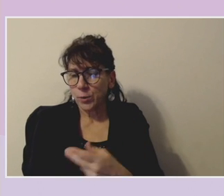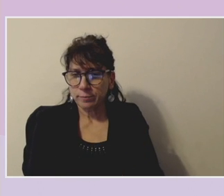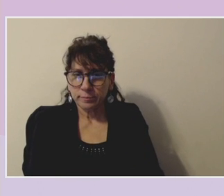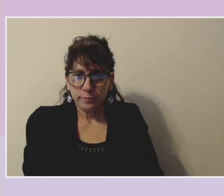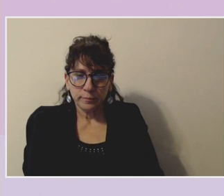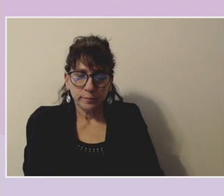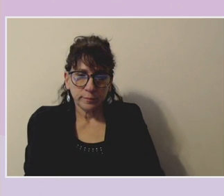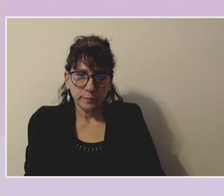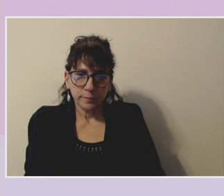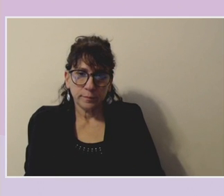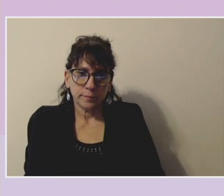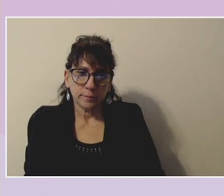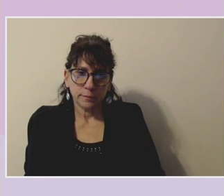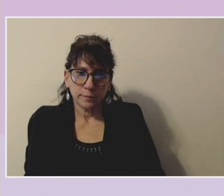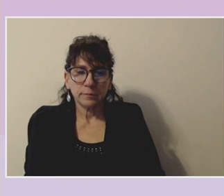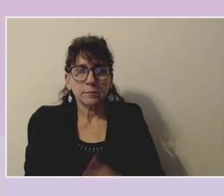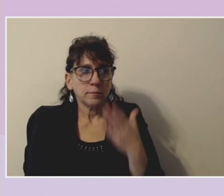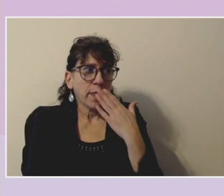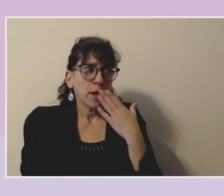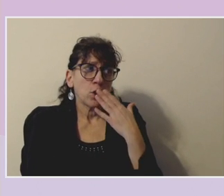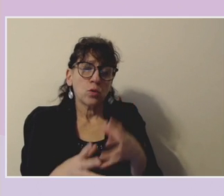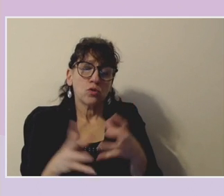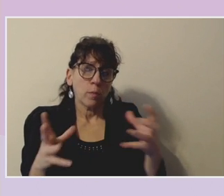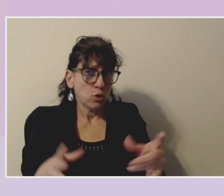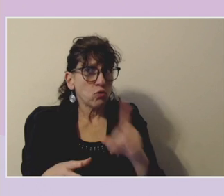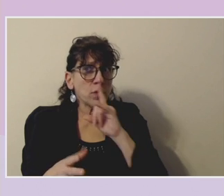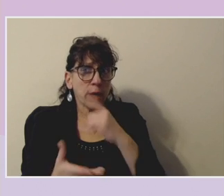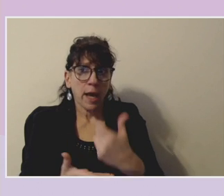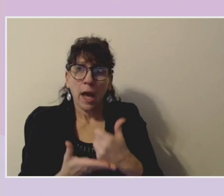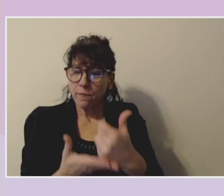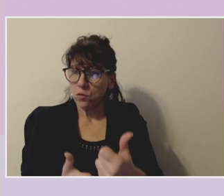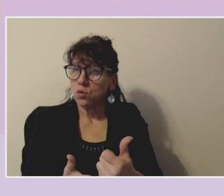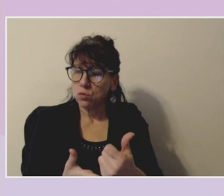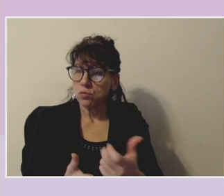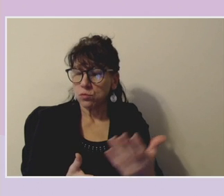Thank you so much. That's really helpful to hear about